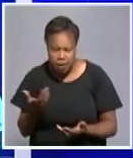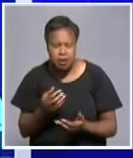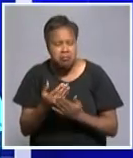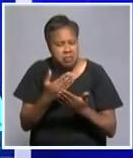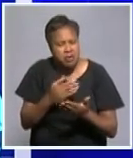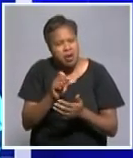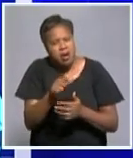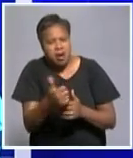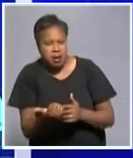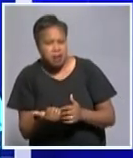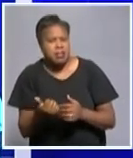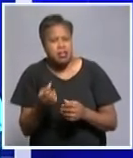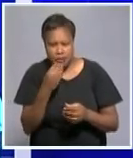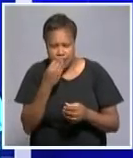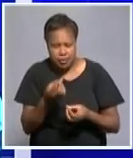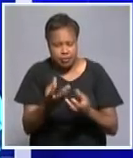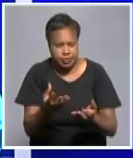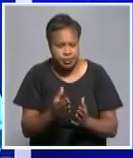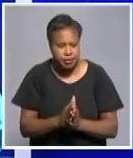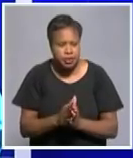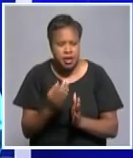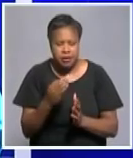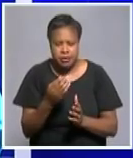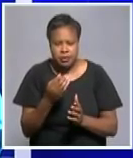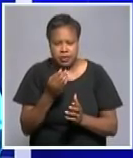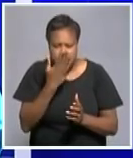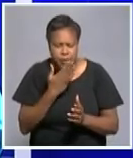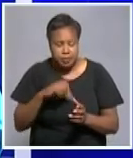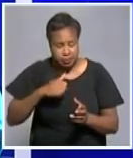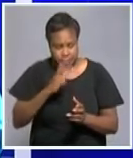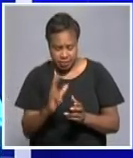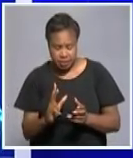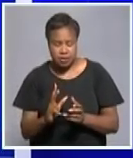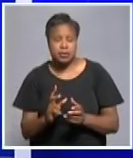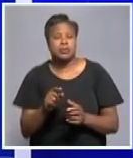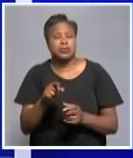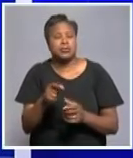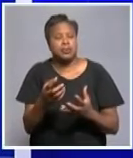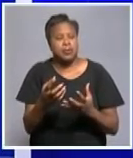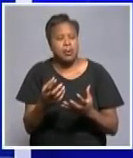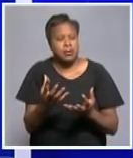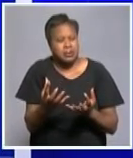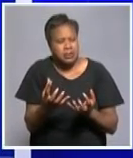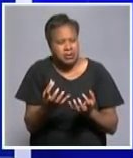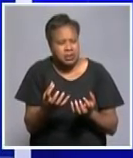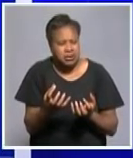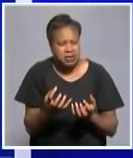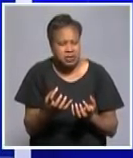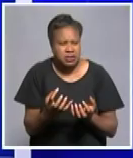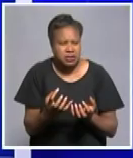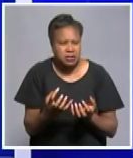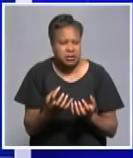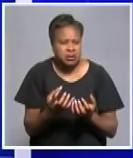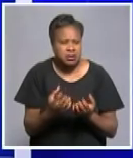meal is served, when you are a diabetic patient, you are requiring, you will cry for more